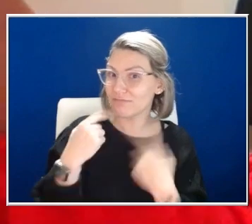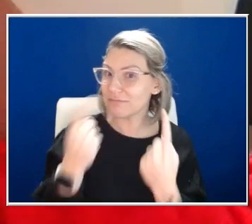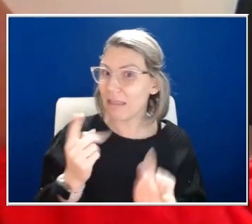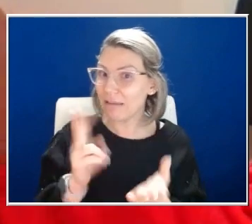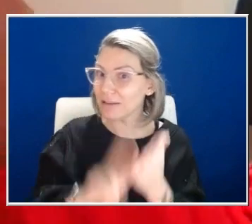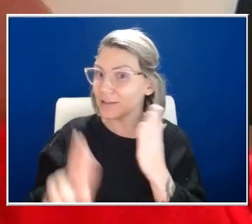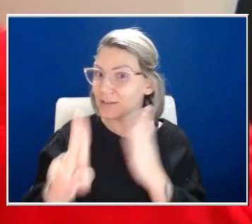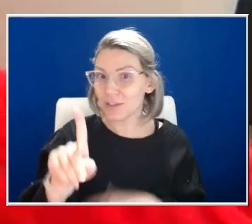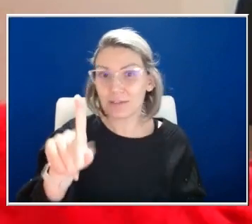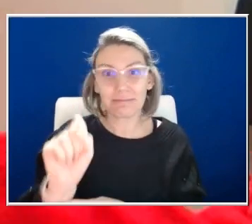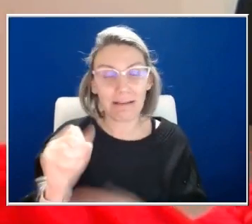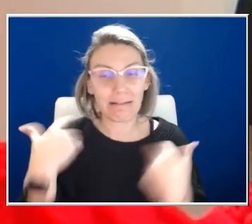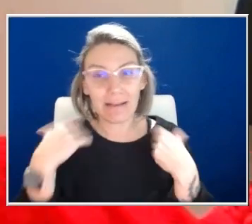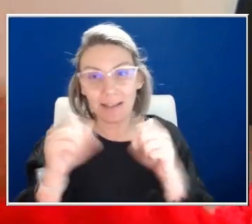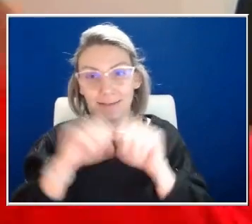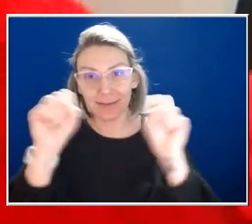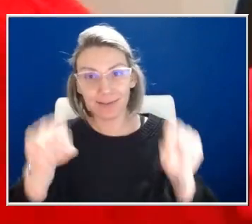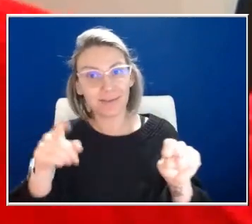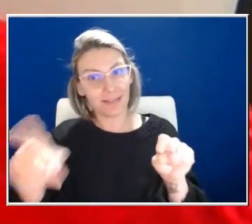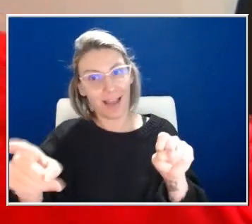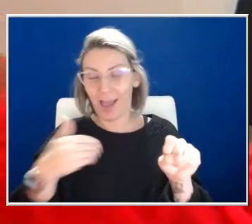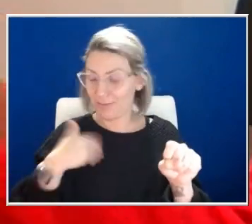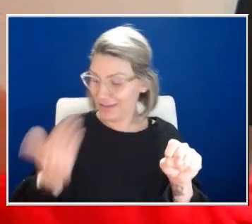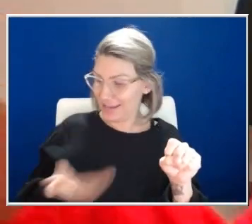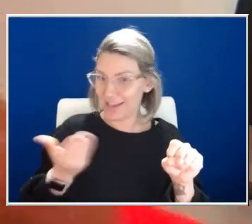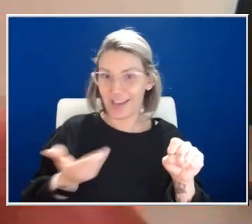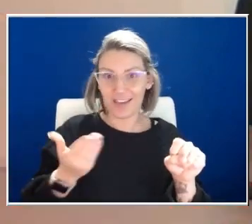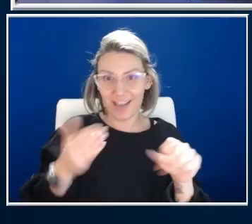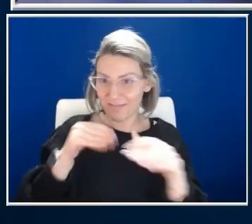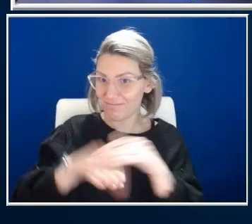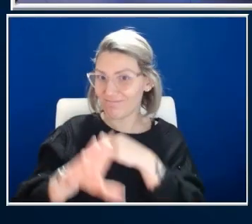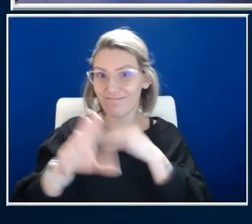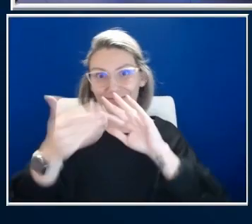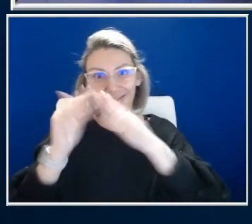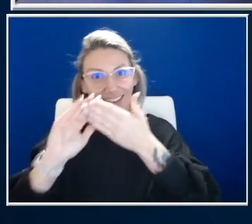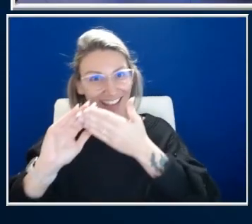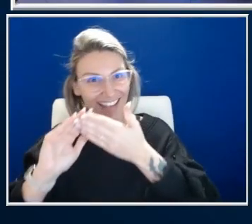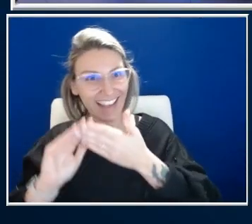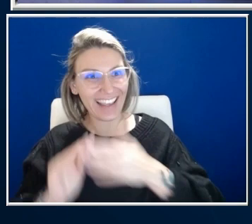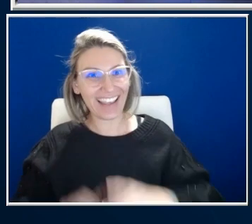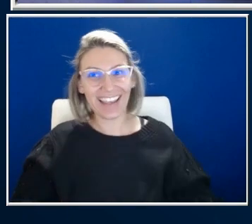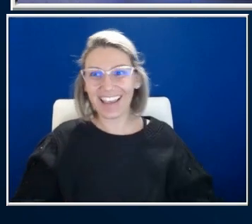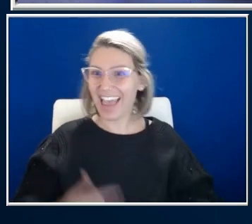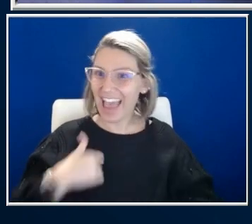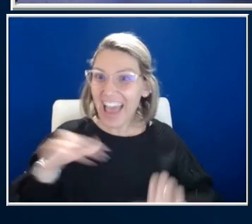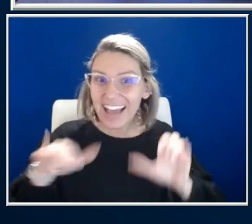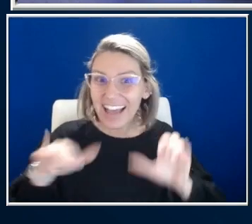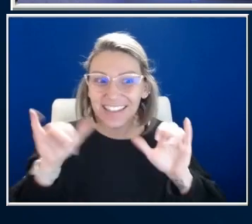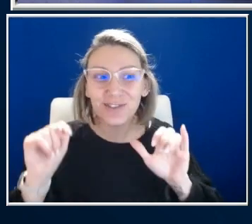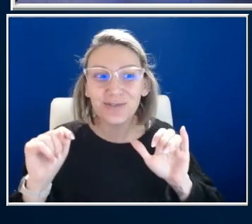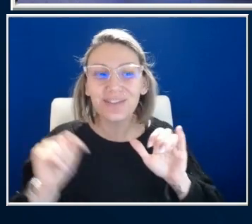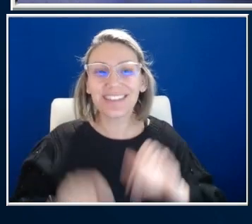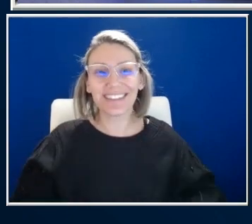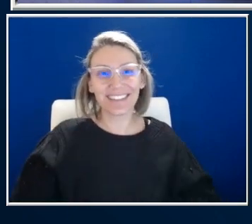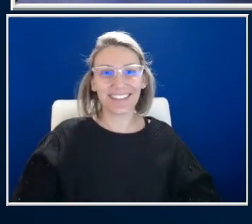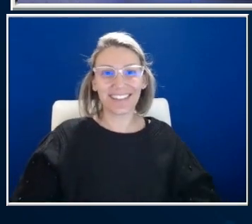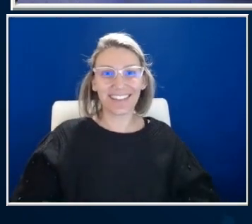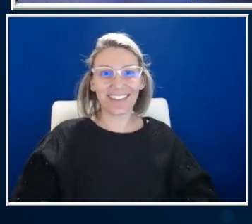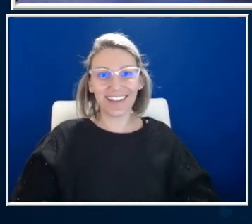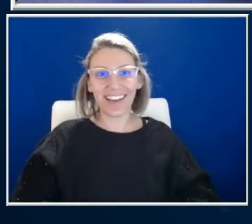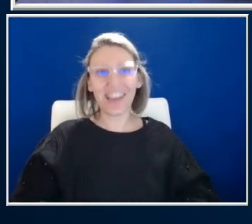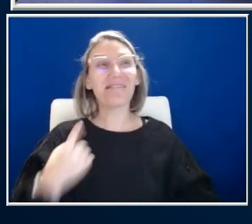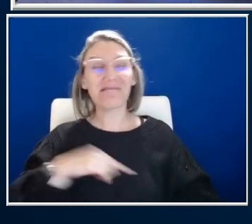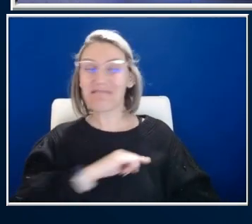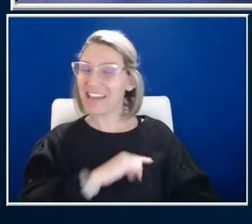Kansas Health System, you got your girl. I'll go in the community. I'll do it. I will do it. We have no doubt. We have